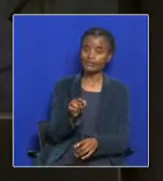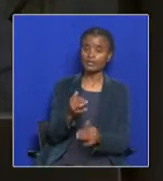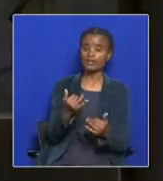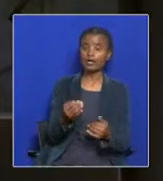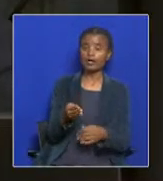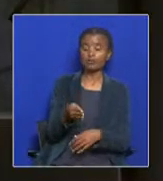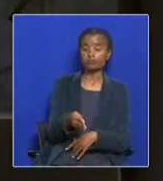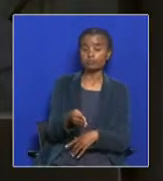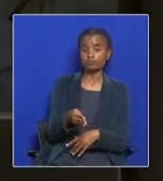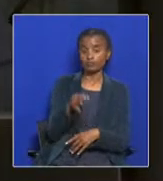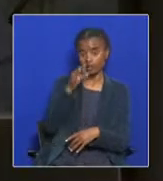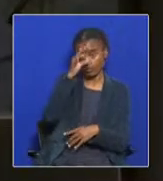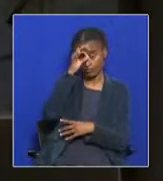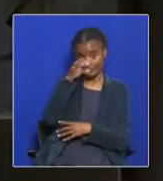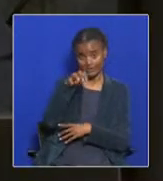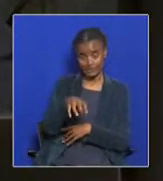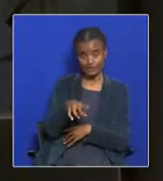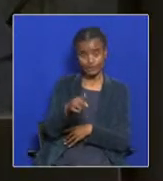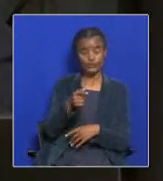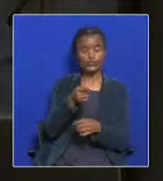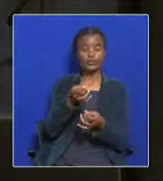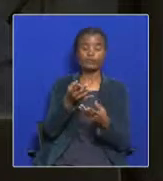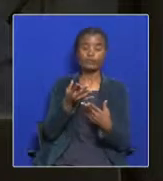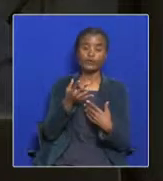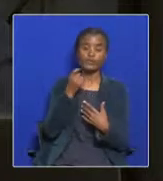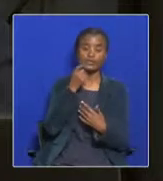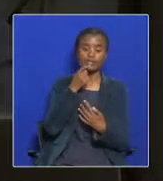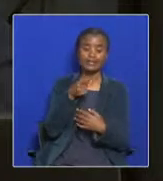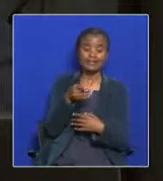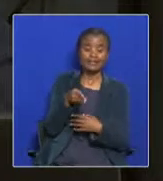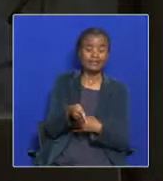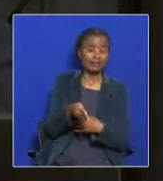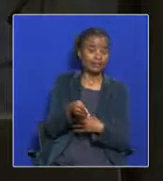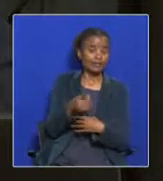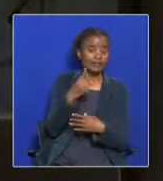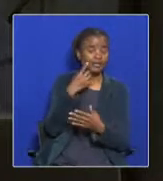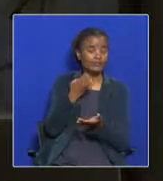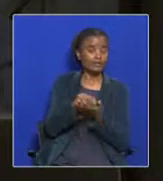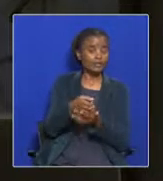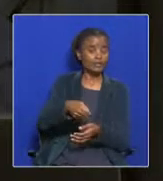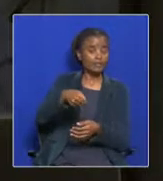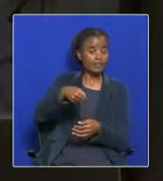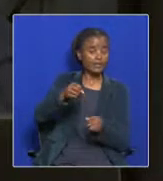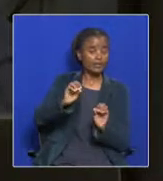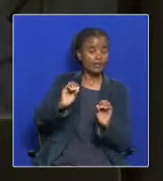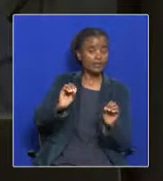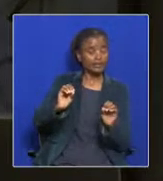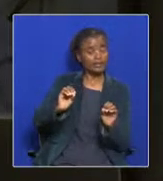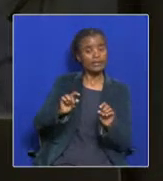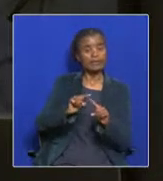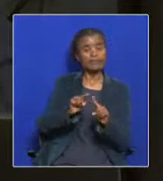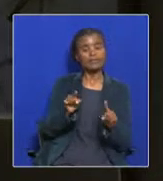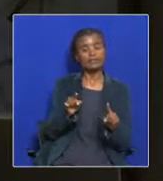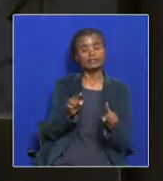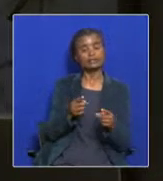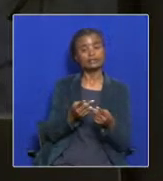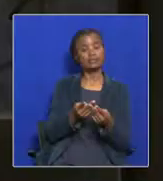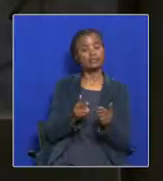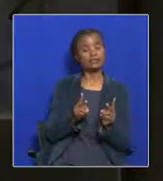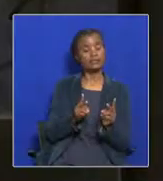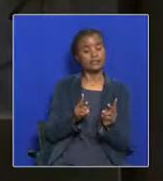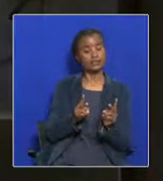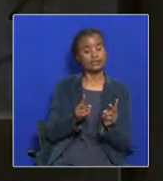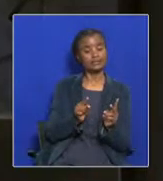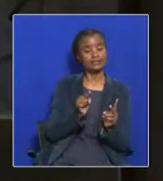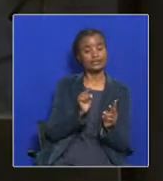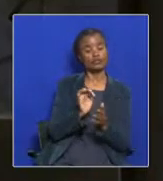tell us that there were no evidence bags. There is a debate, there is a different version from Warrant Officer Perumal that this never even